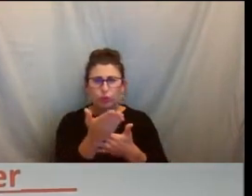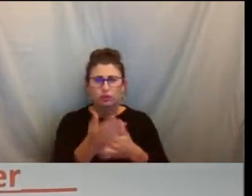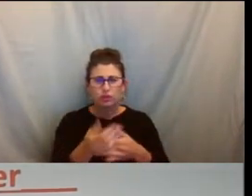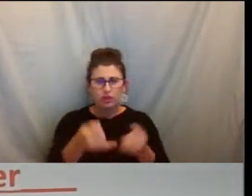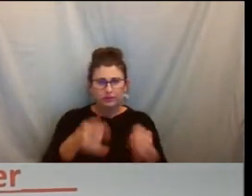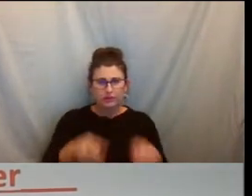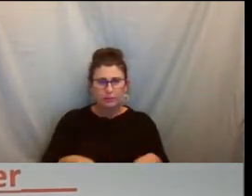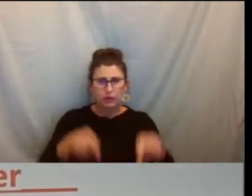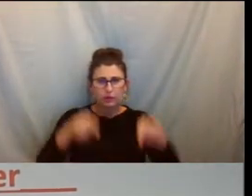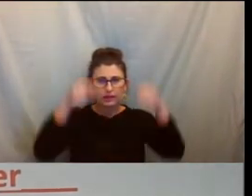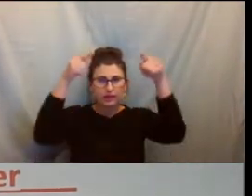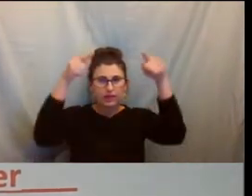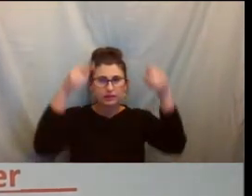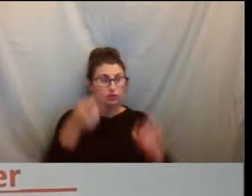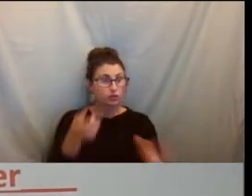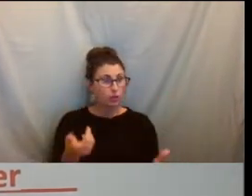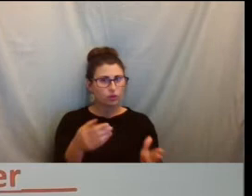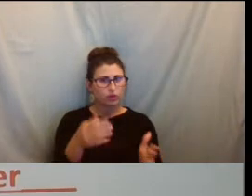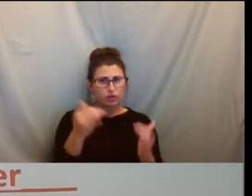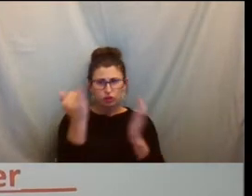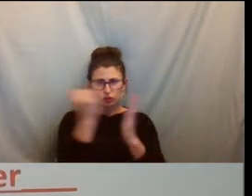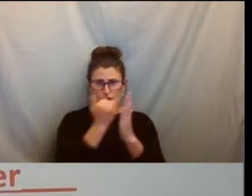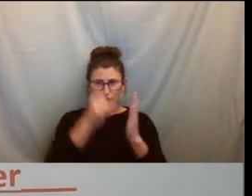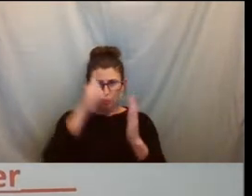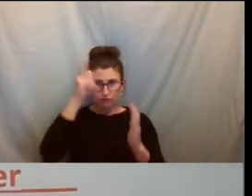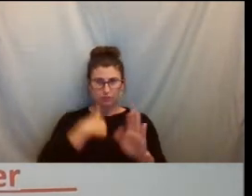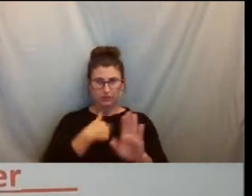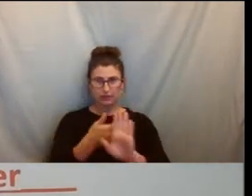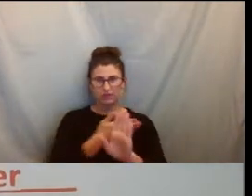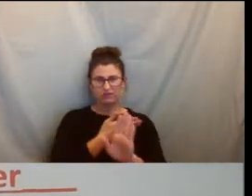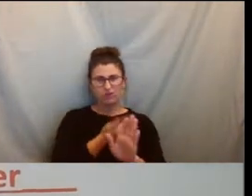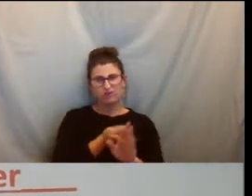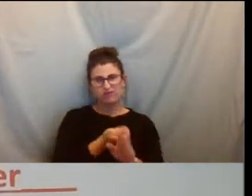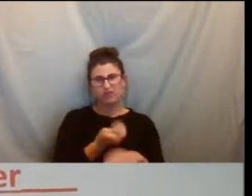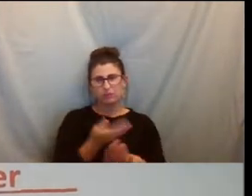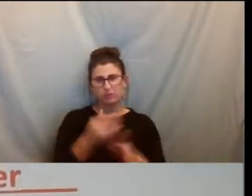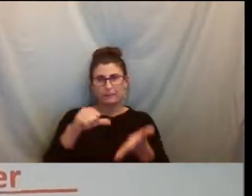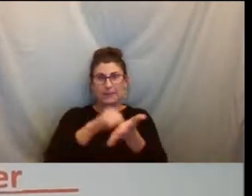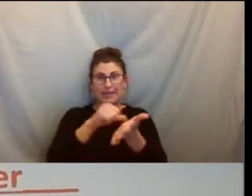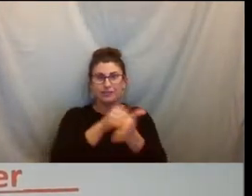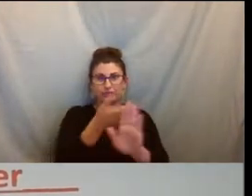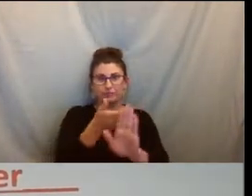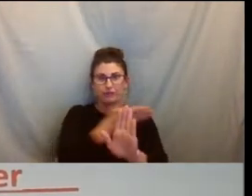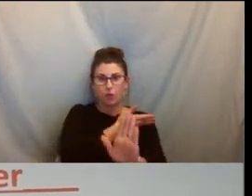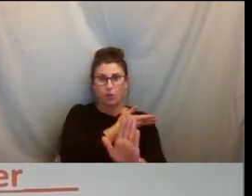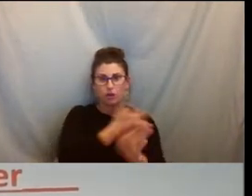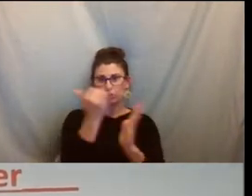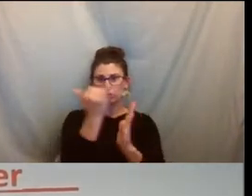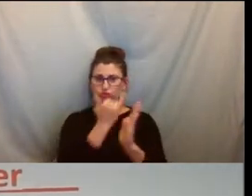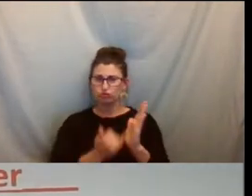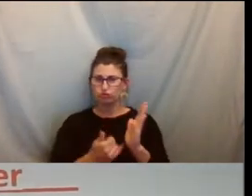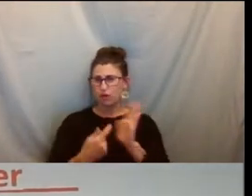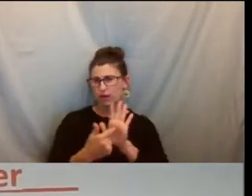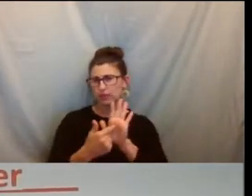me explaining on a couple slides ago, well, a couple pages ago.